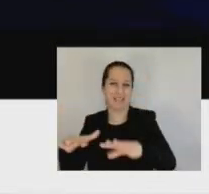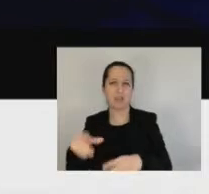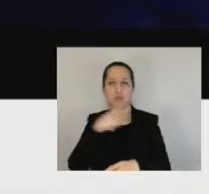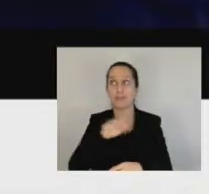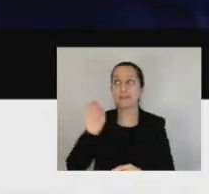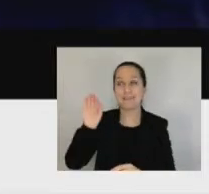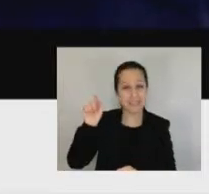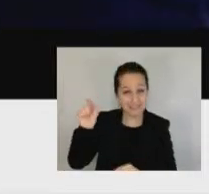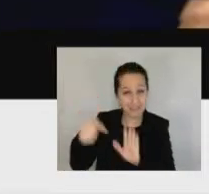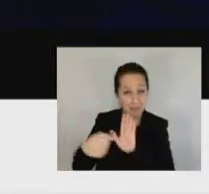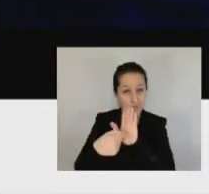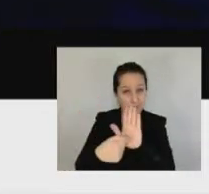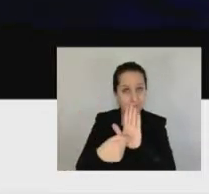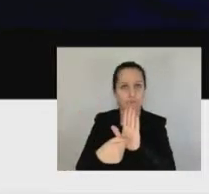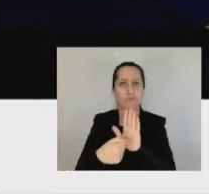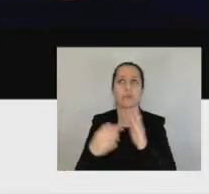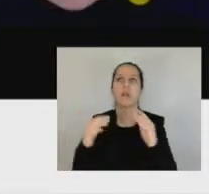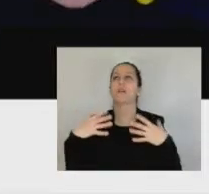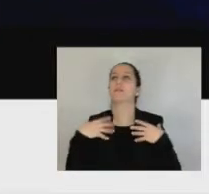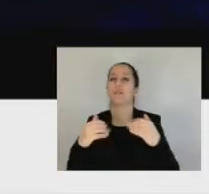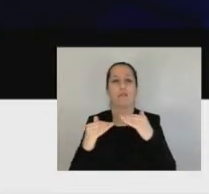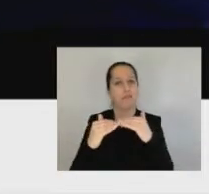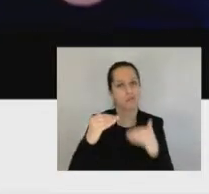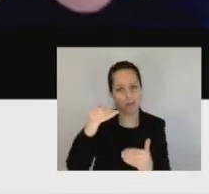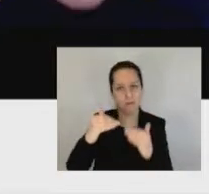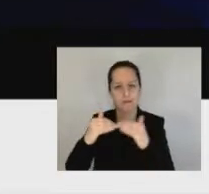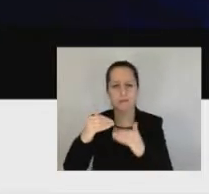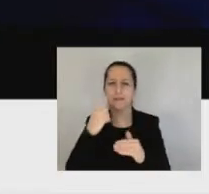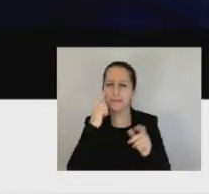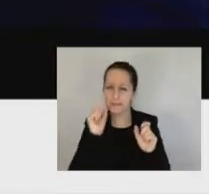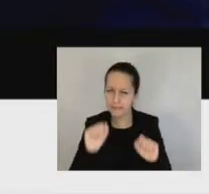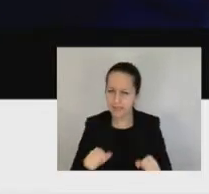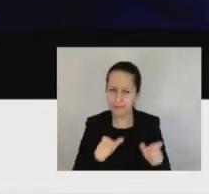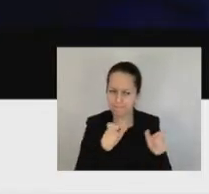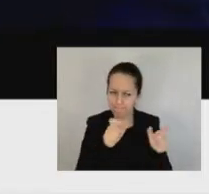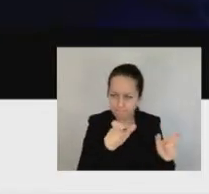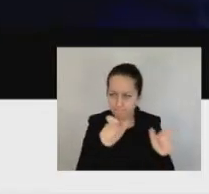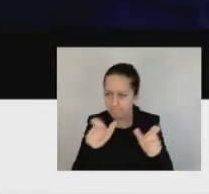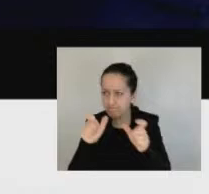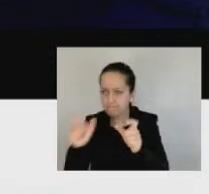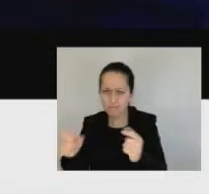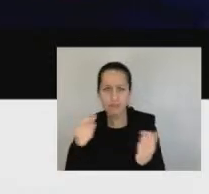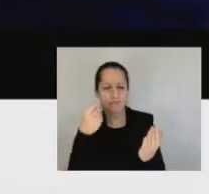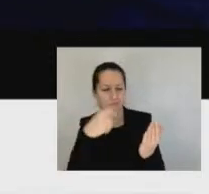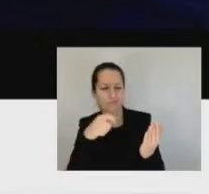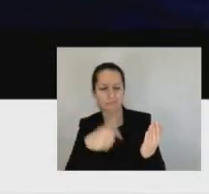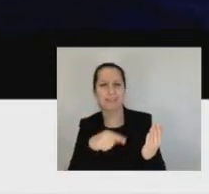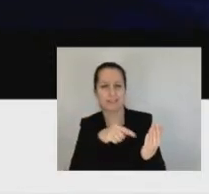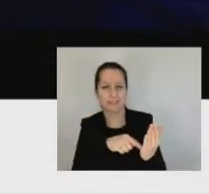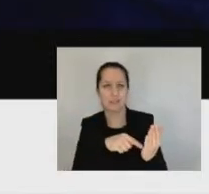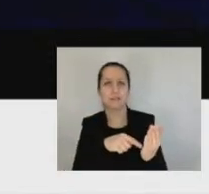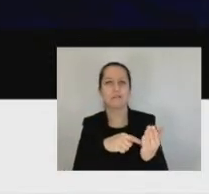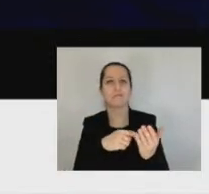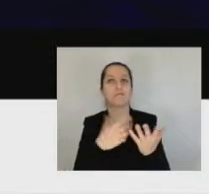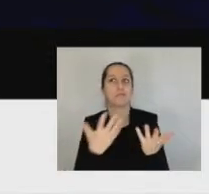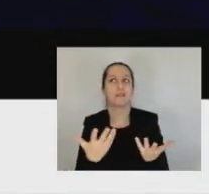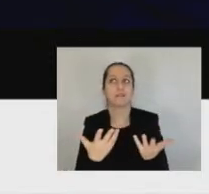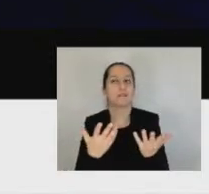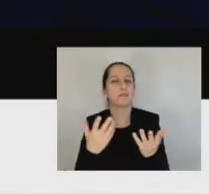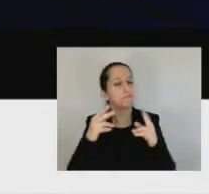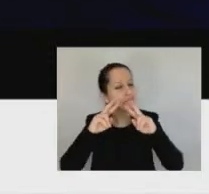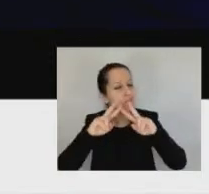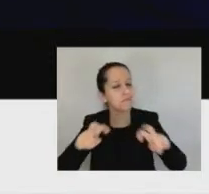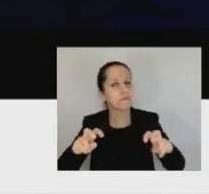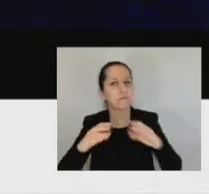have emphasized that jointly with monitoring health inequality that can be done in a more accurate and better manner, we need